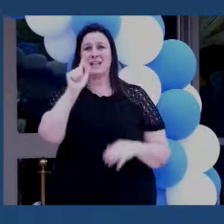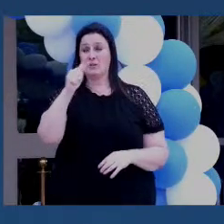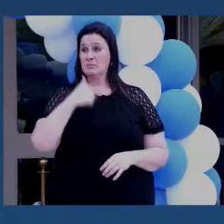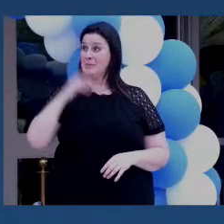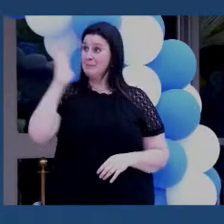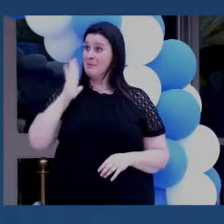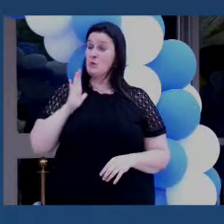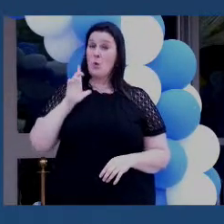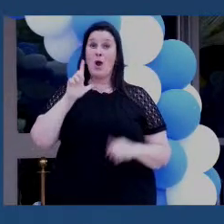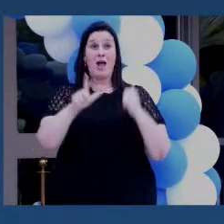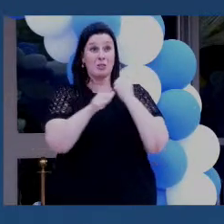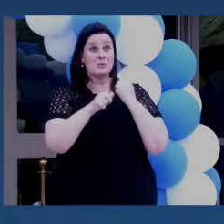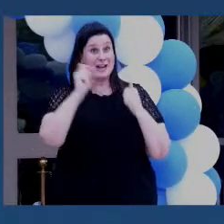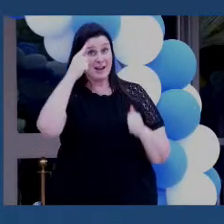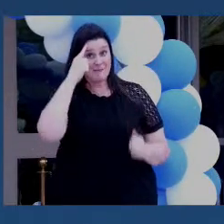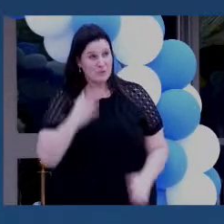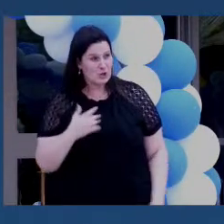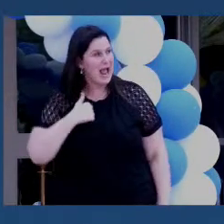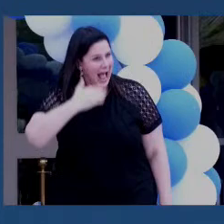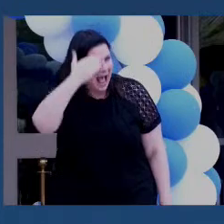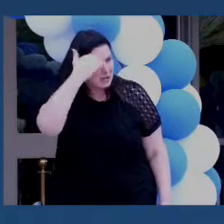governor. I know how to cut a ribbon.